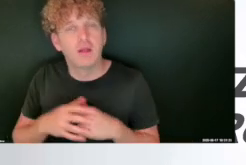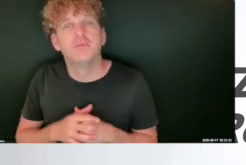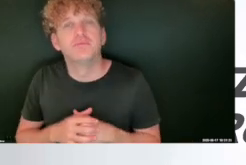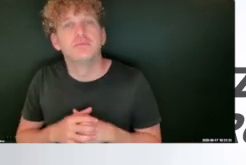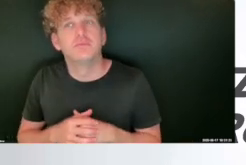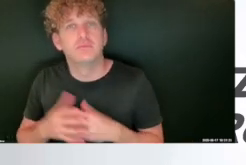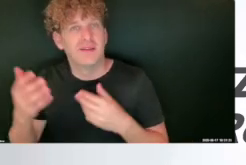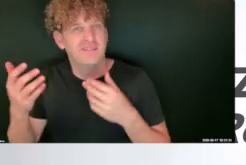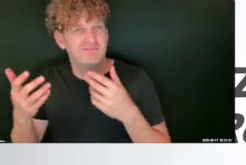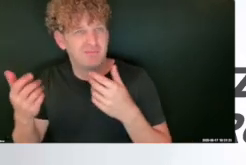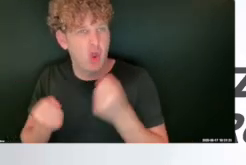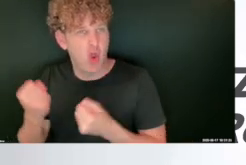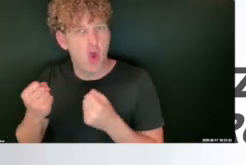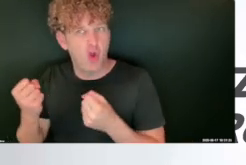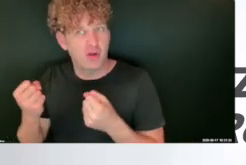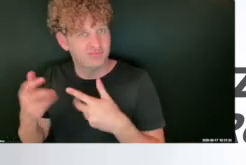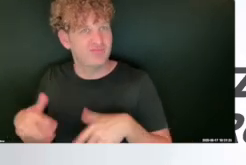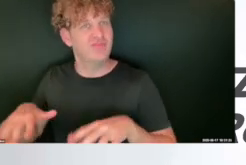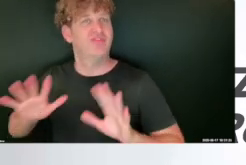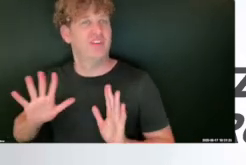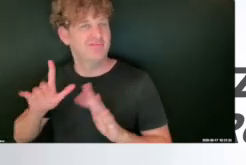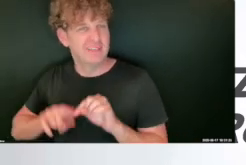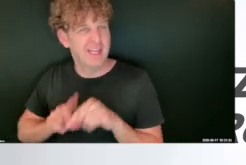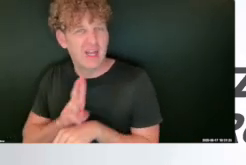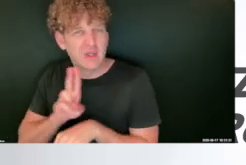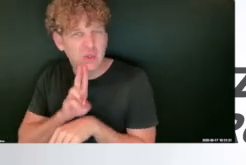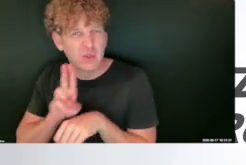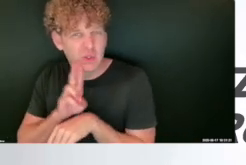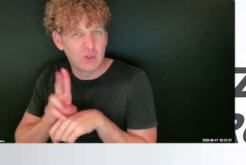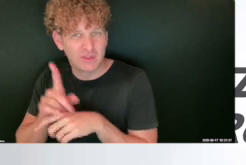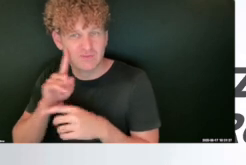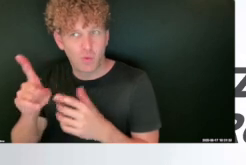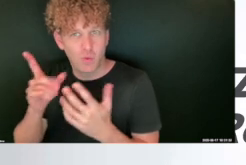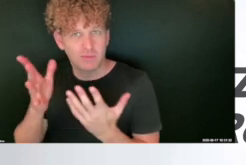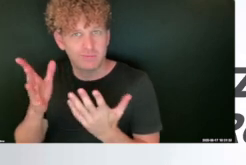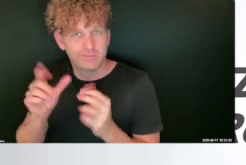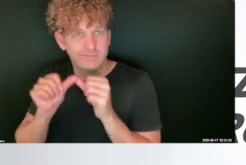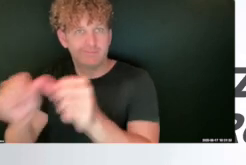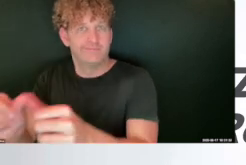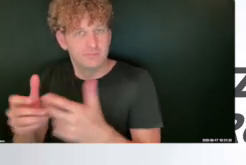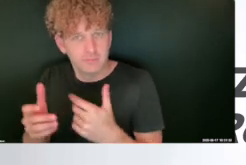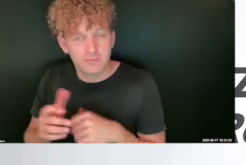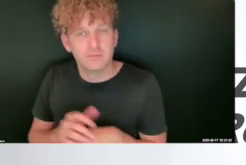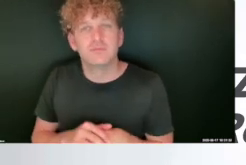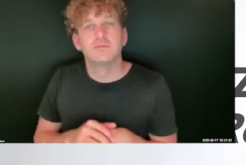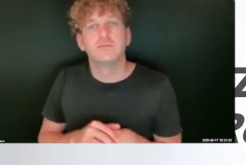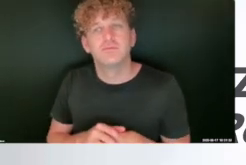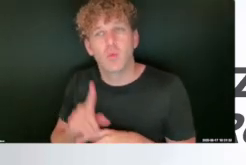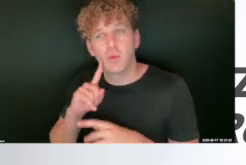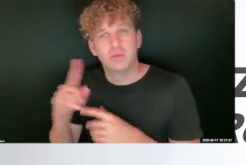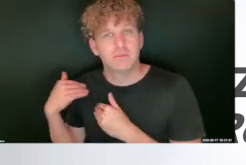Well, let's focus on the first two pathways the donated vehicle components can take. The first pathway is